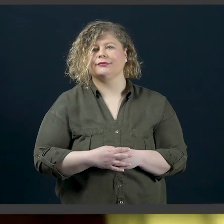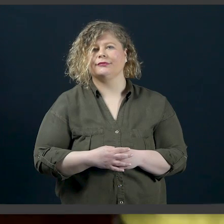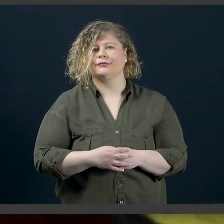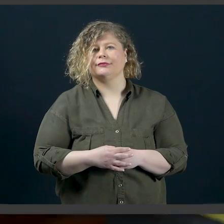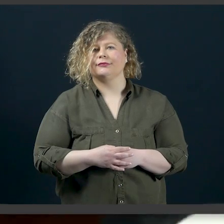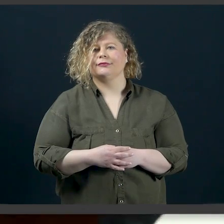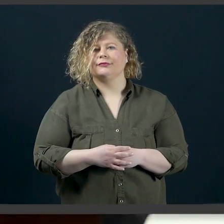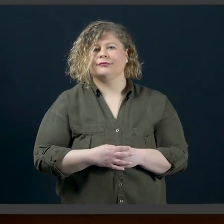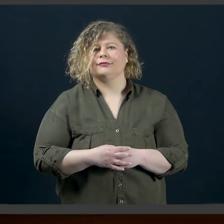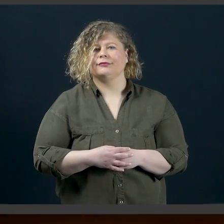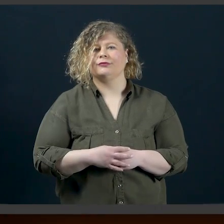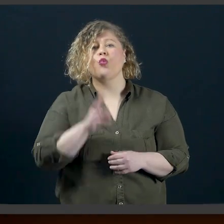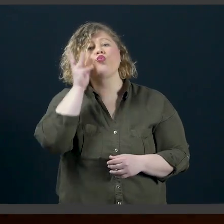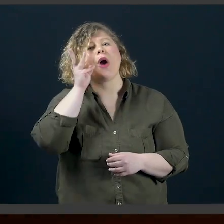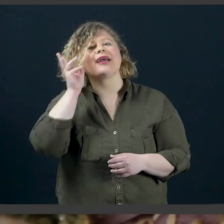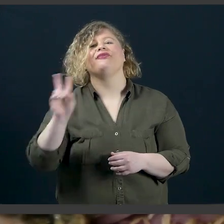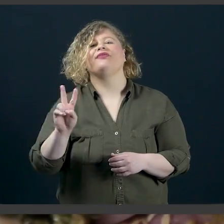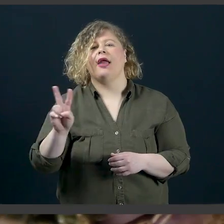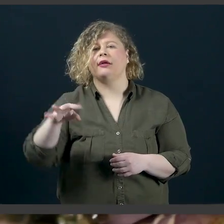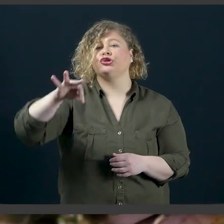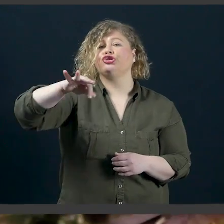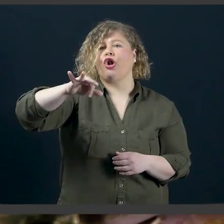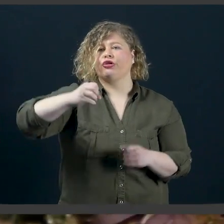2 tablespoons of white wine vinegar,